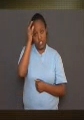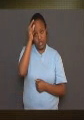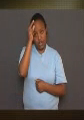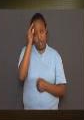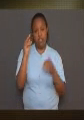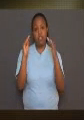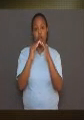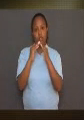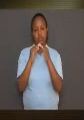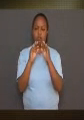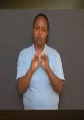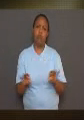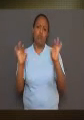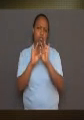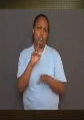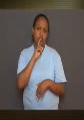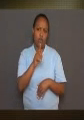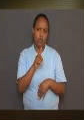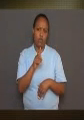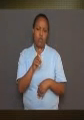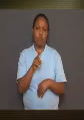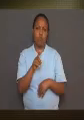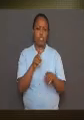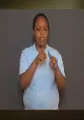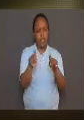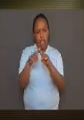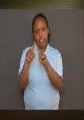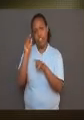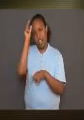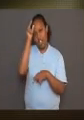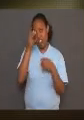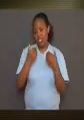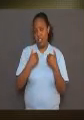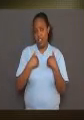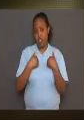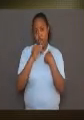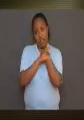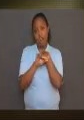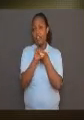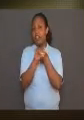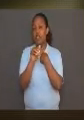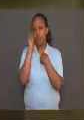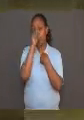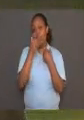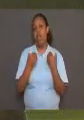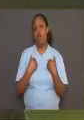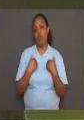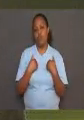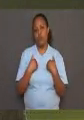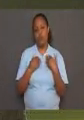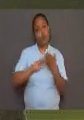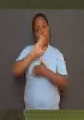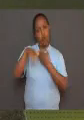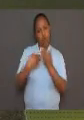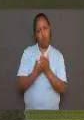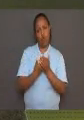Cultural equality is important in a country as diverse as Ethiopia.